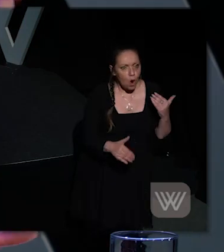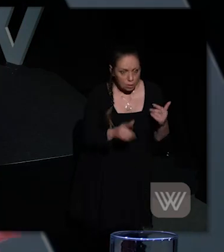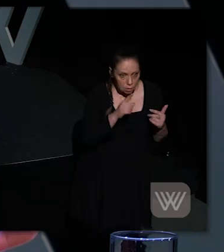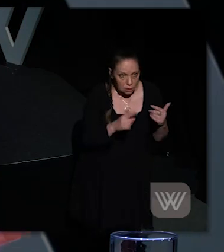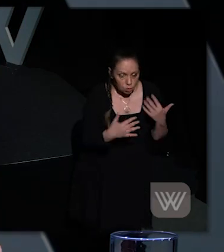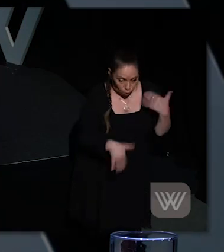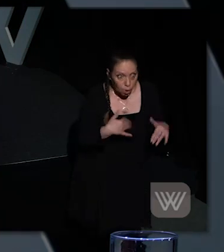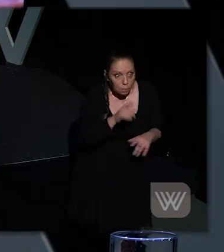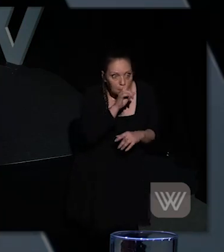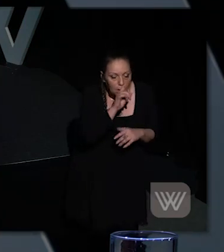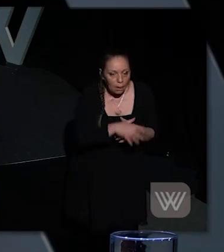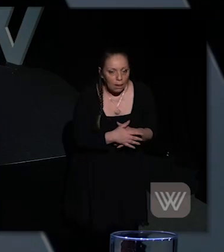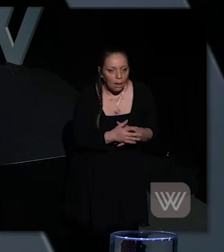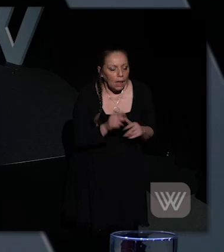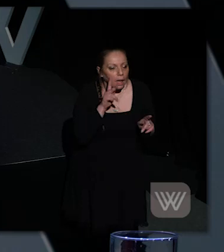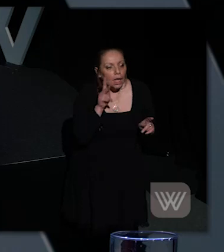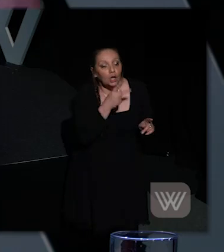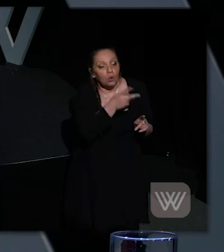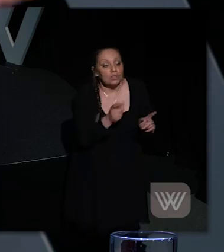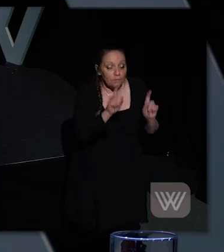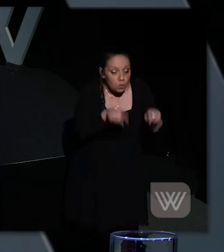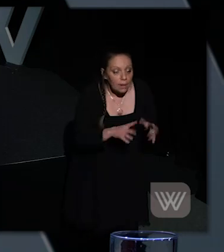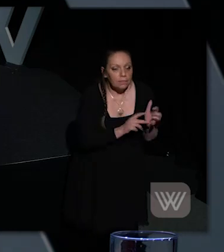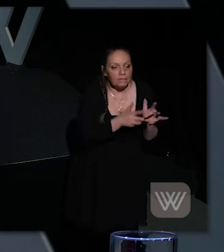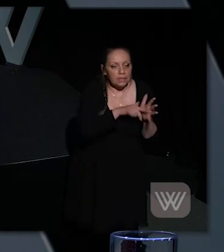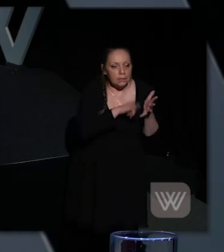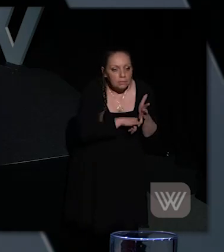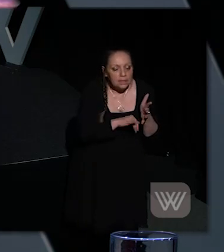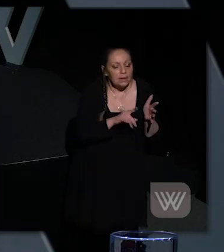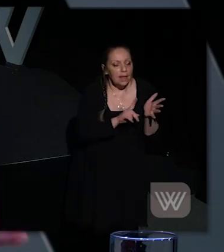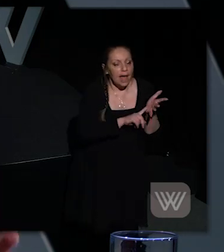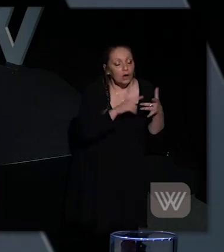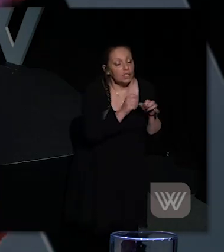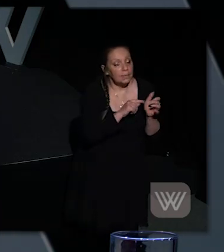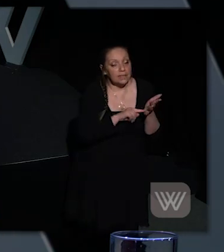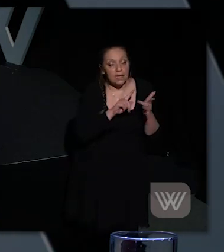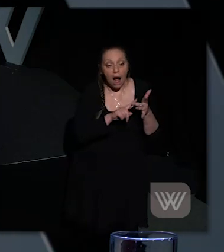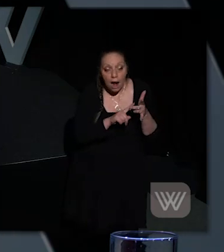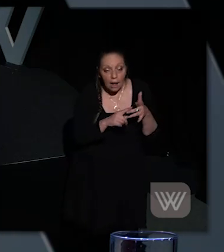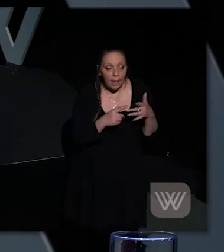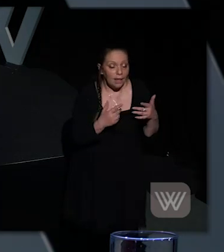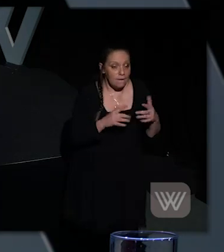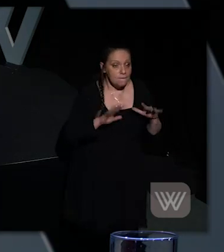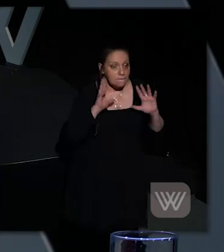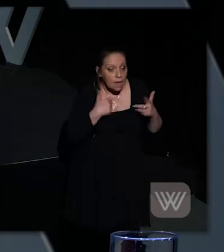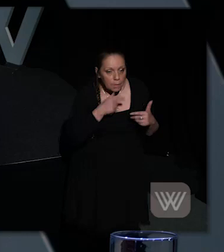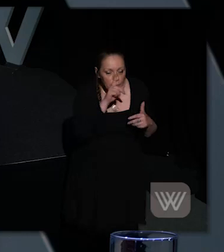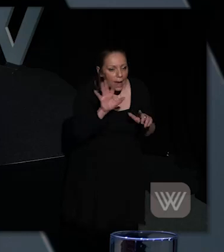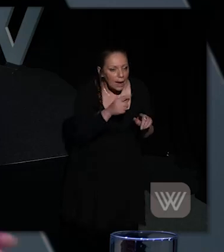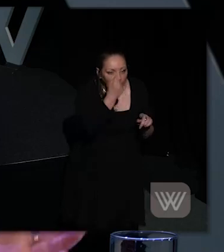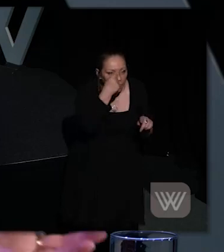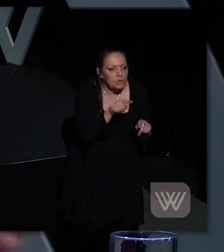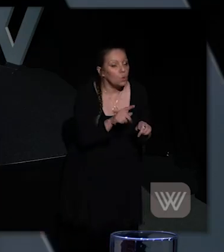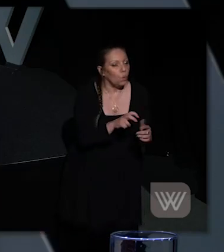people. He profiles people like rape victims, LGBTI people, fat people, anyone he considers to have a vulnerability, and he goes for them for